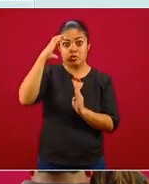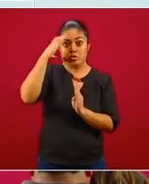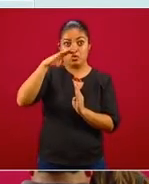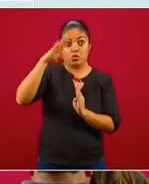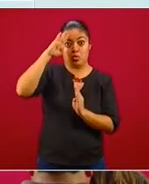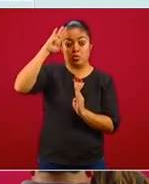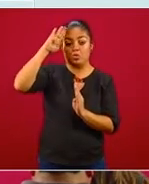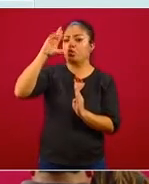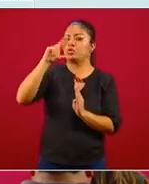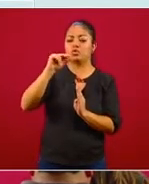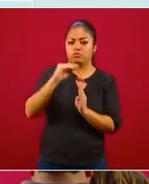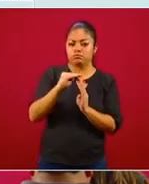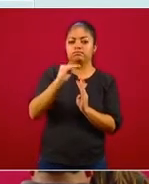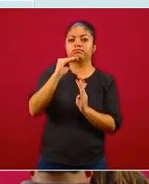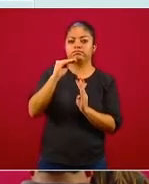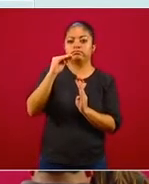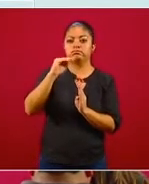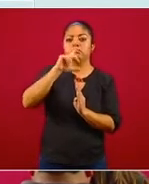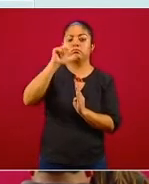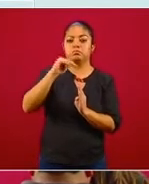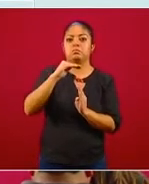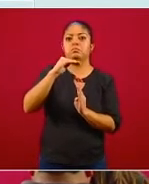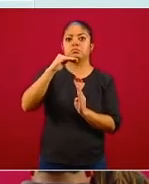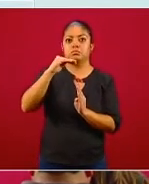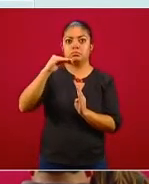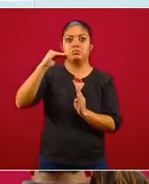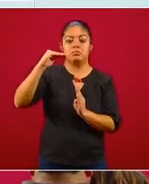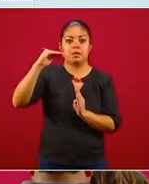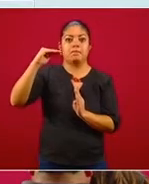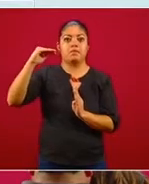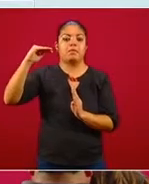we had a very fast